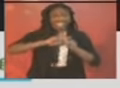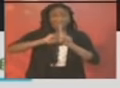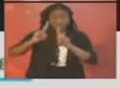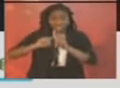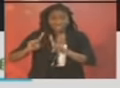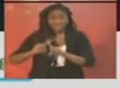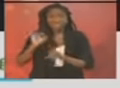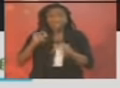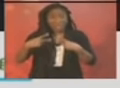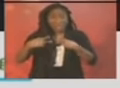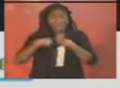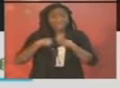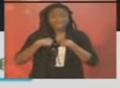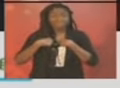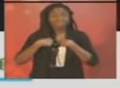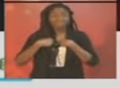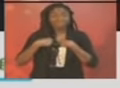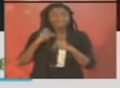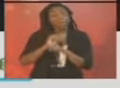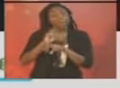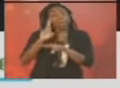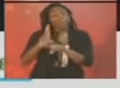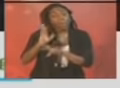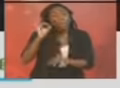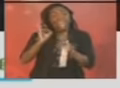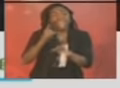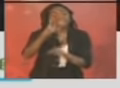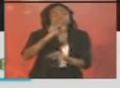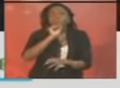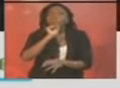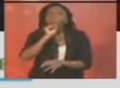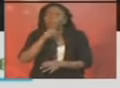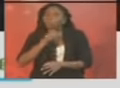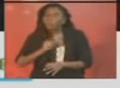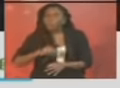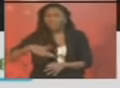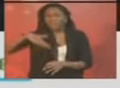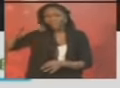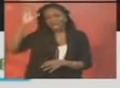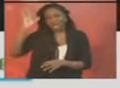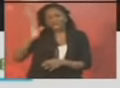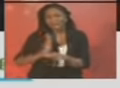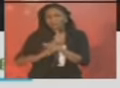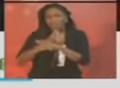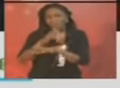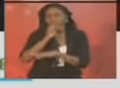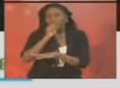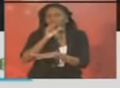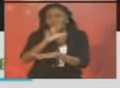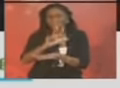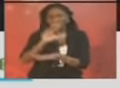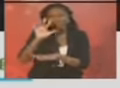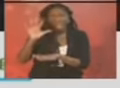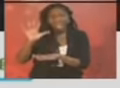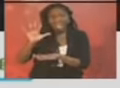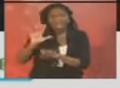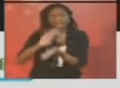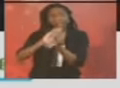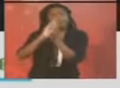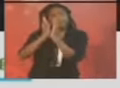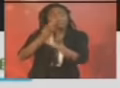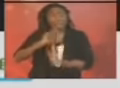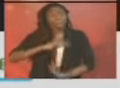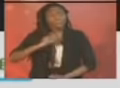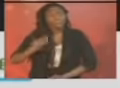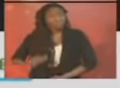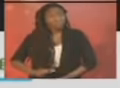are older when pregnant, and in this case we're talking about a young woman but over the age of 35, and if you